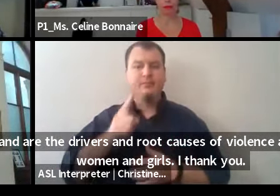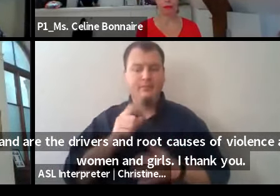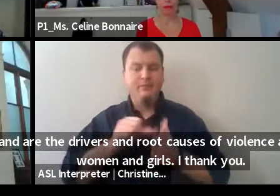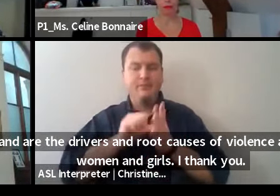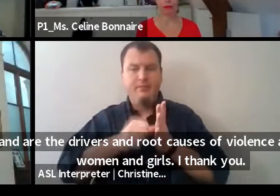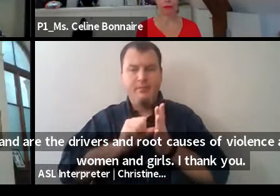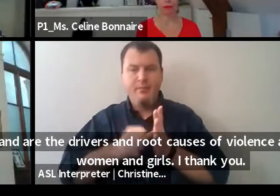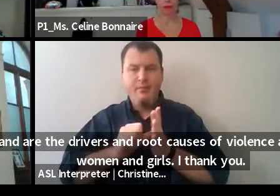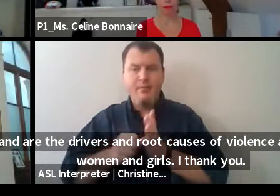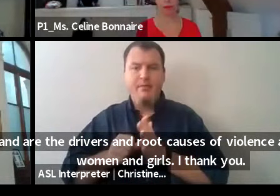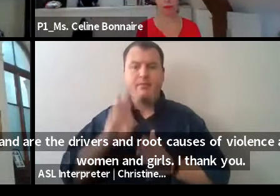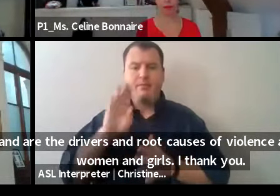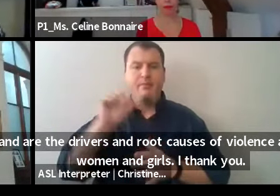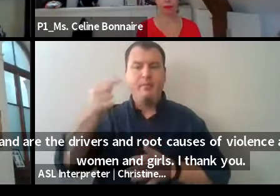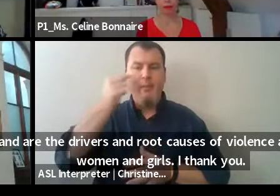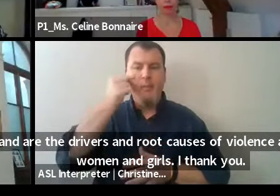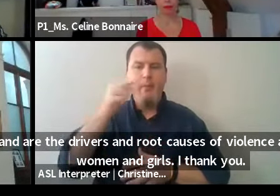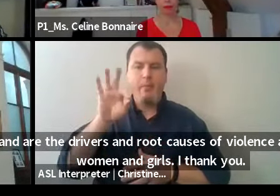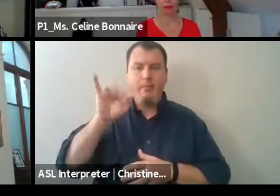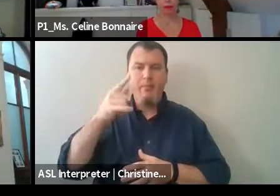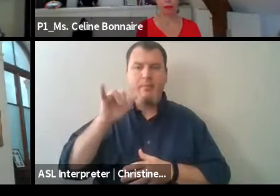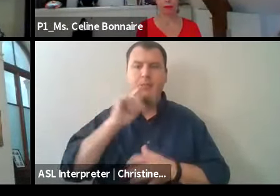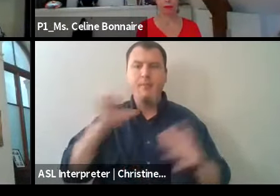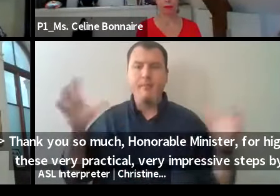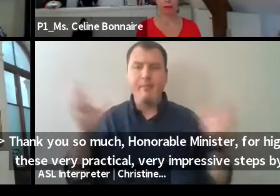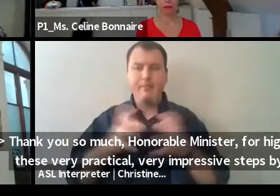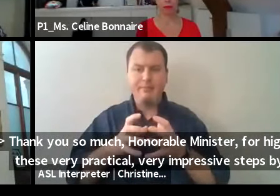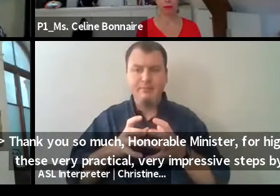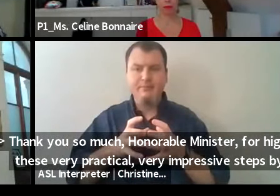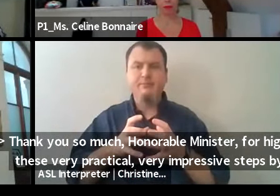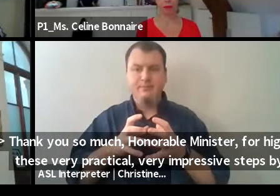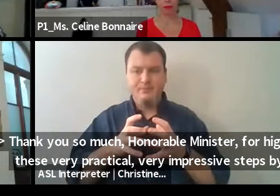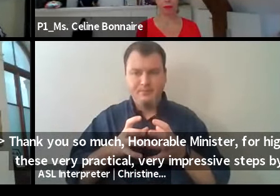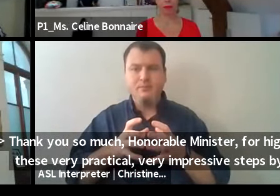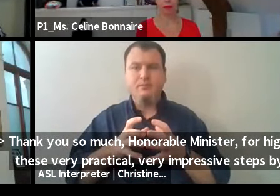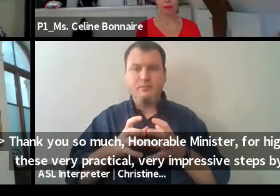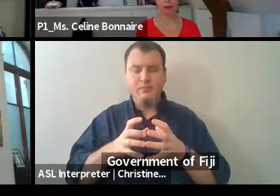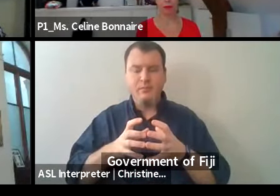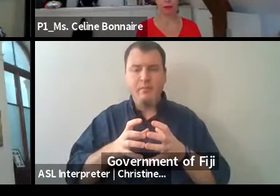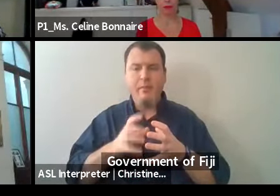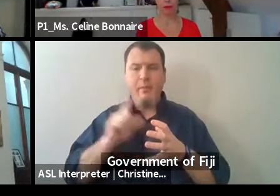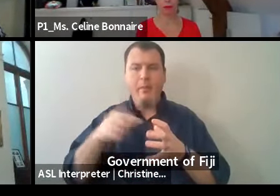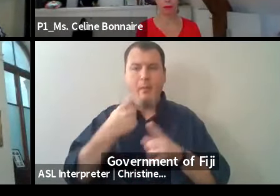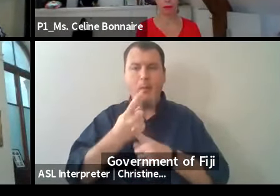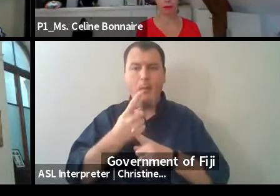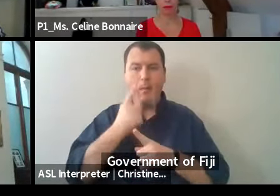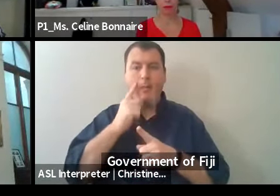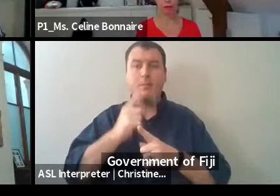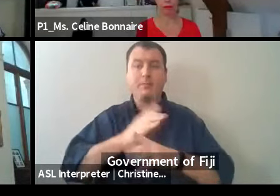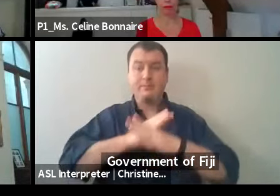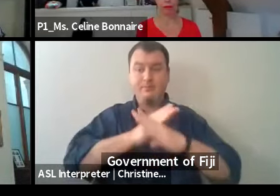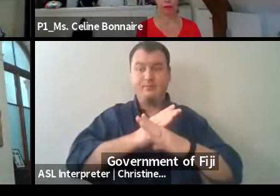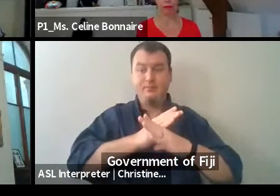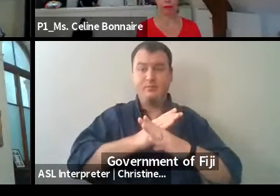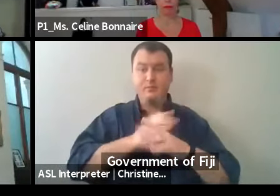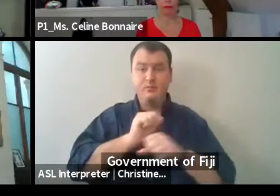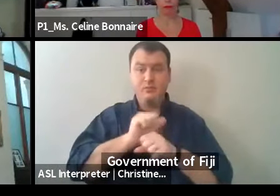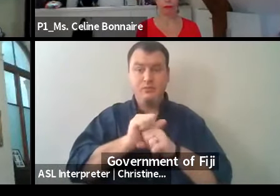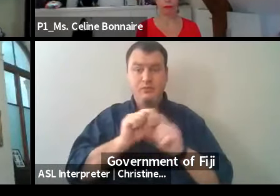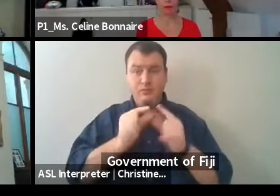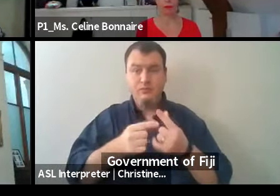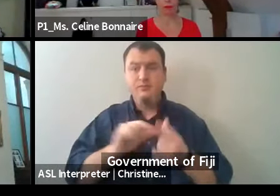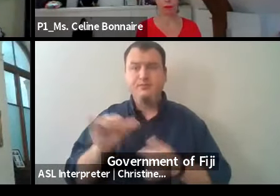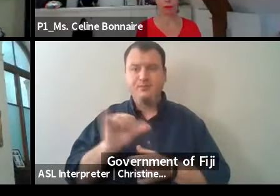of Fiji to not only bring together a gender-based violence response and prevention organized working group, but also